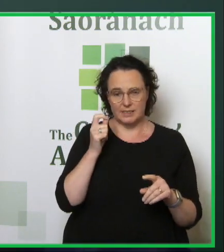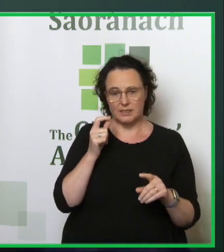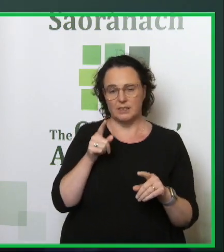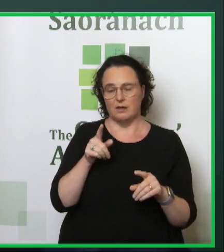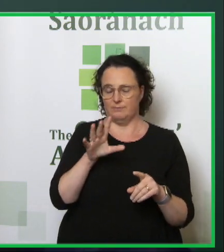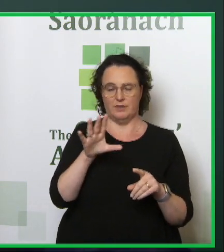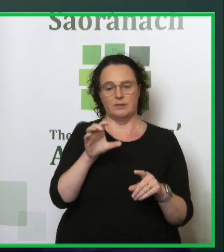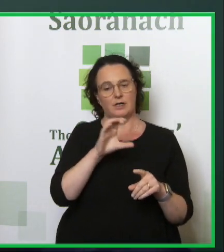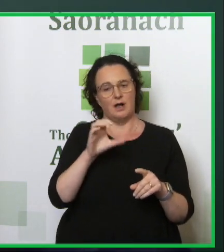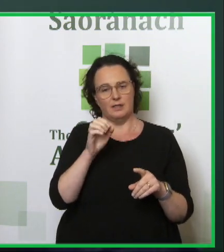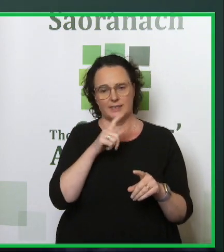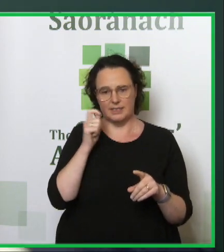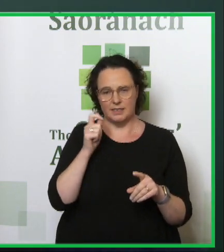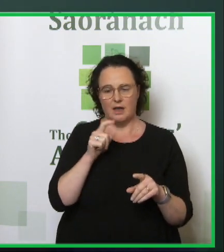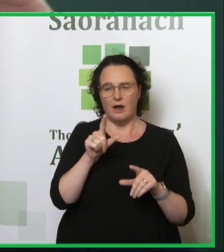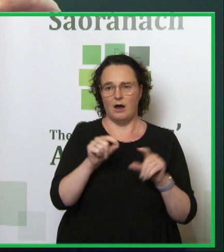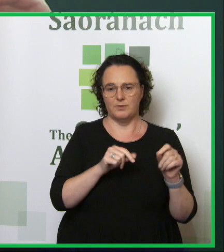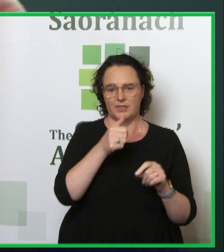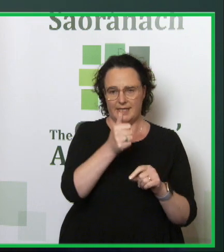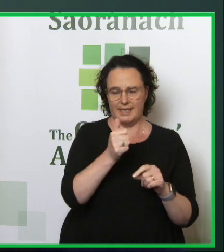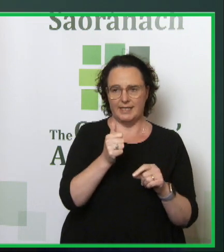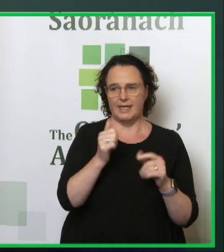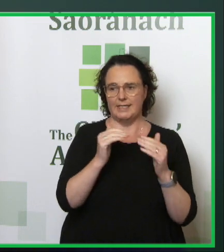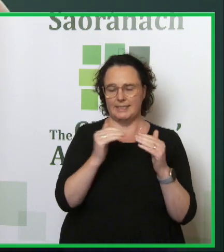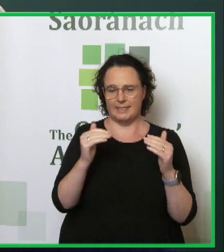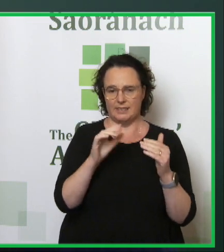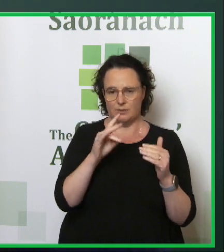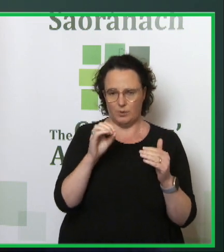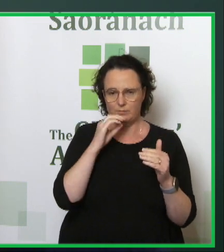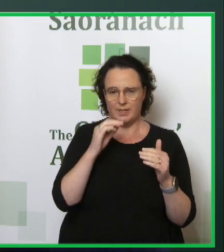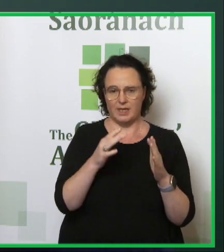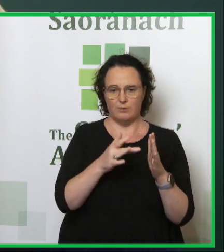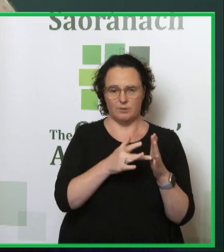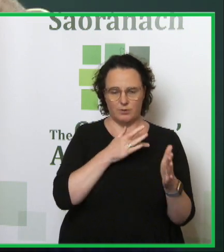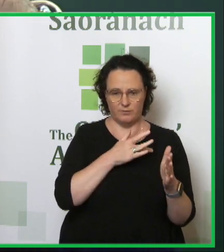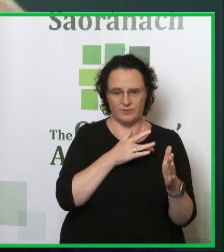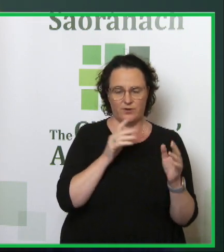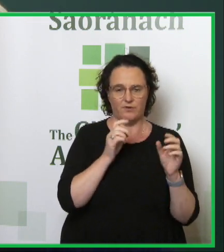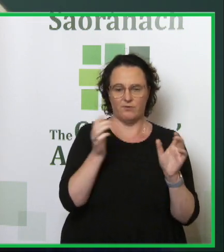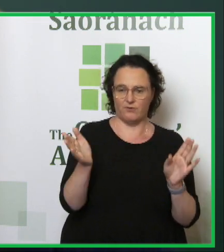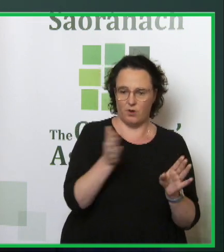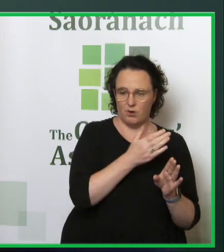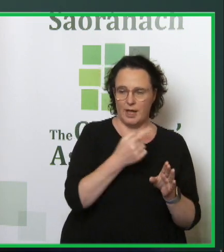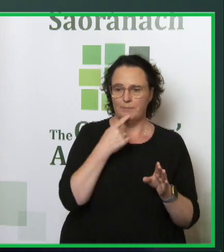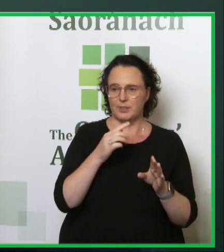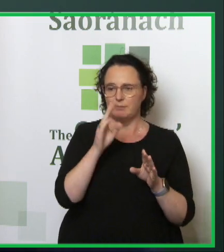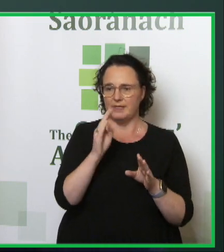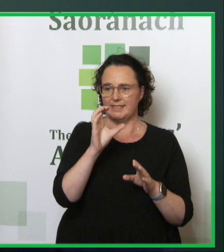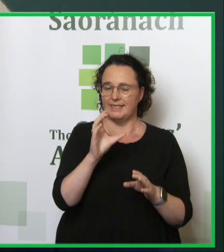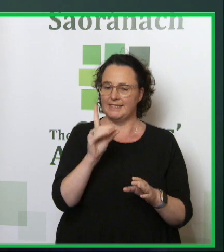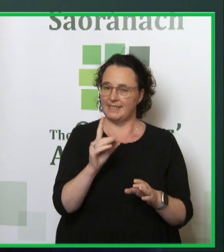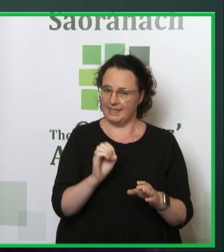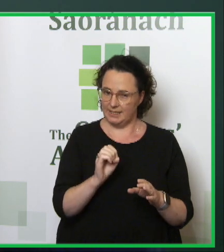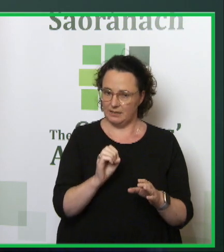option A, status quo, was as a universal solution removed in voting stage 1, but options B, C, D and E as universal